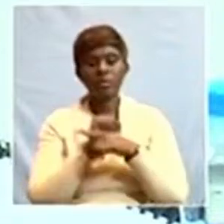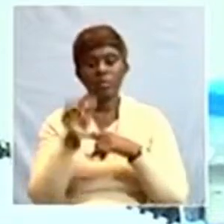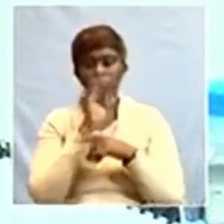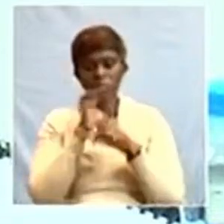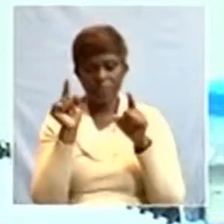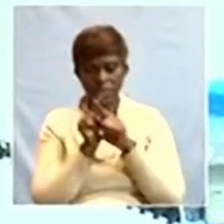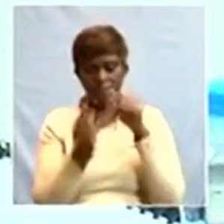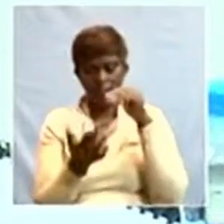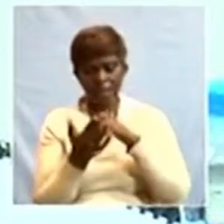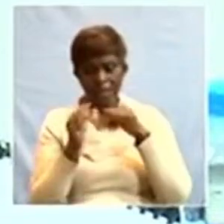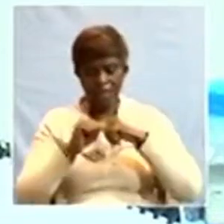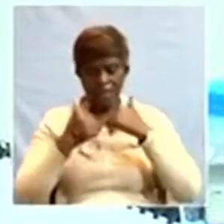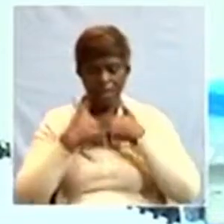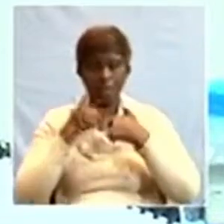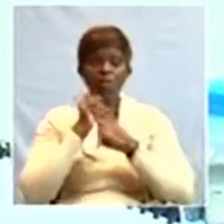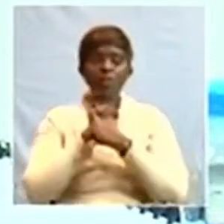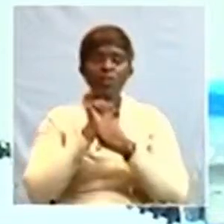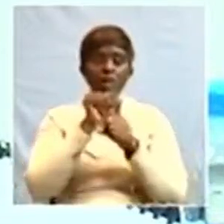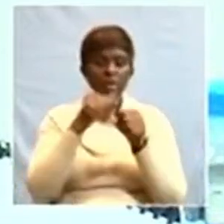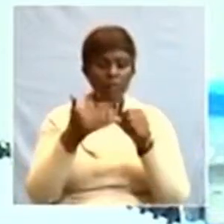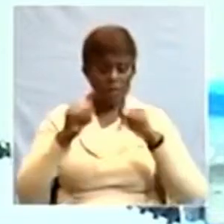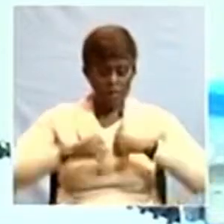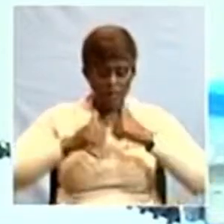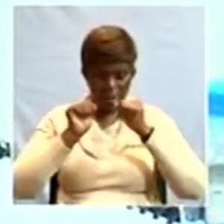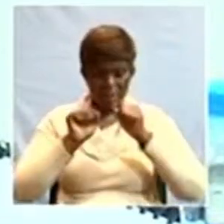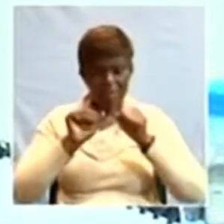And we are doing everything we can as a